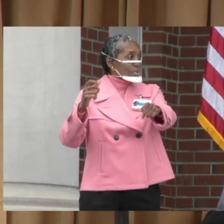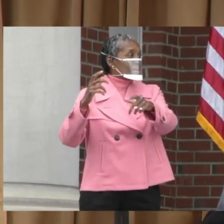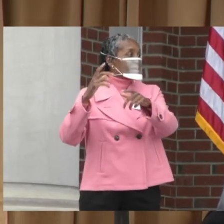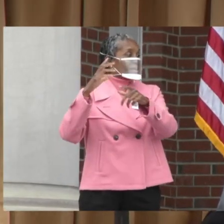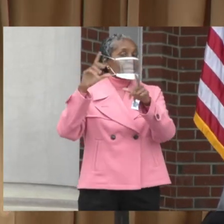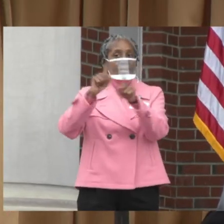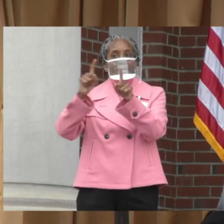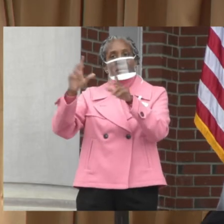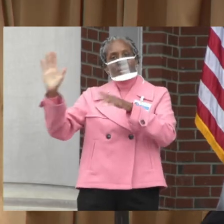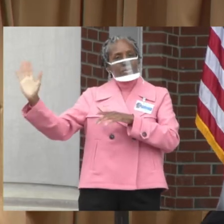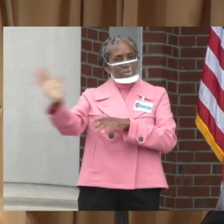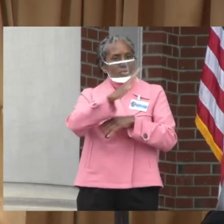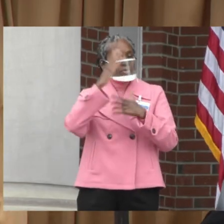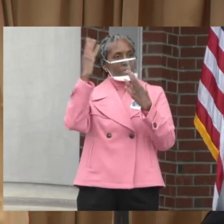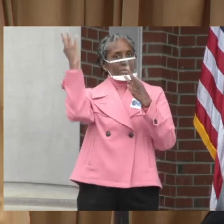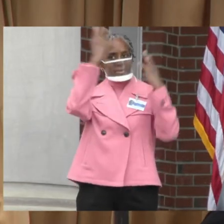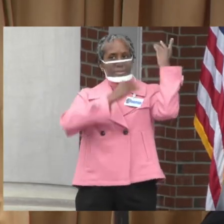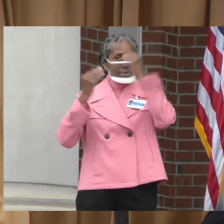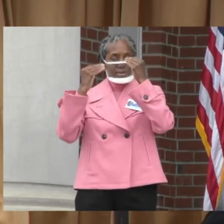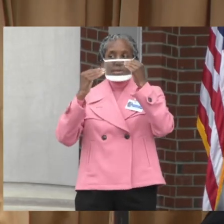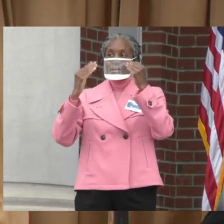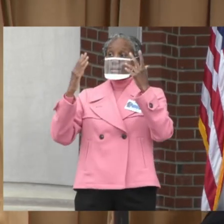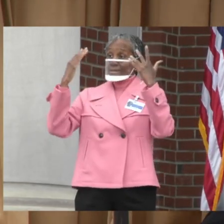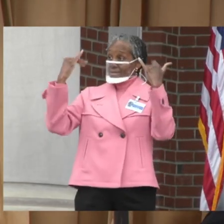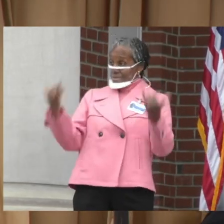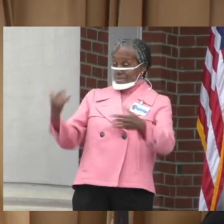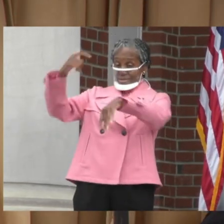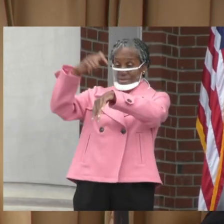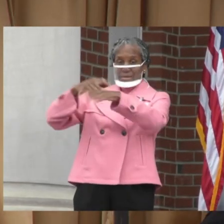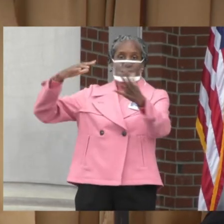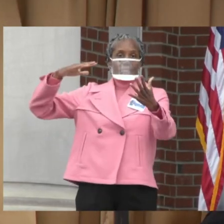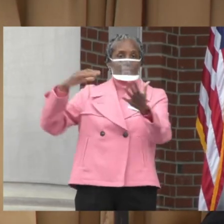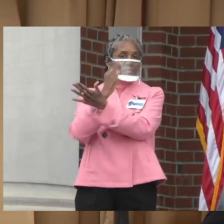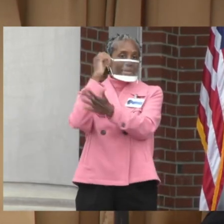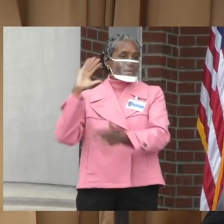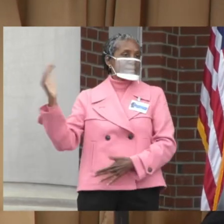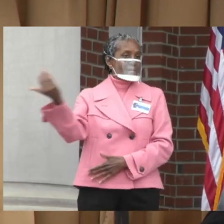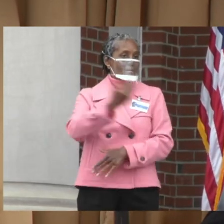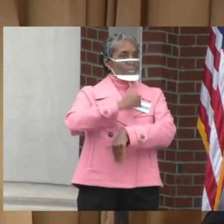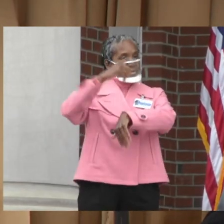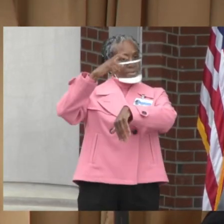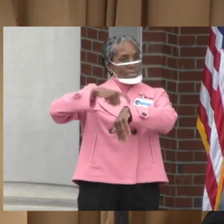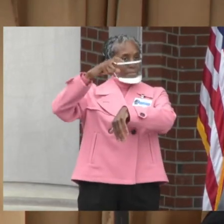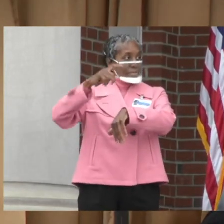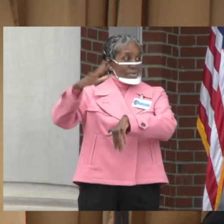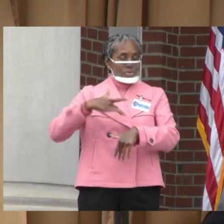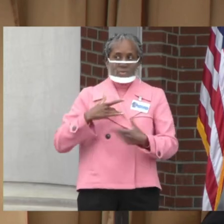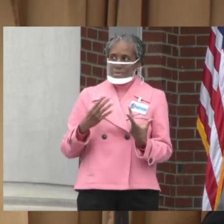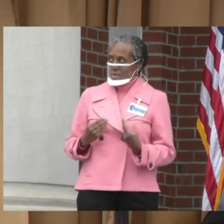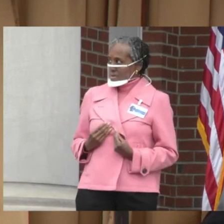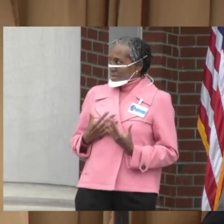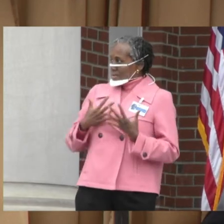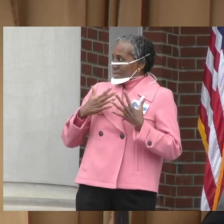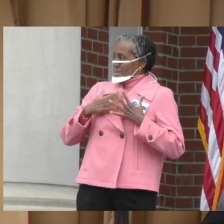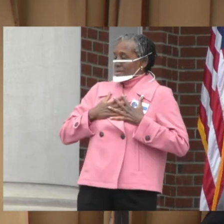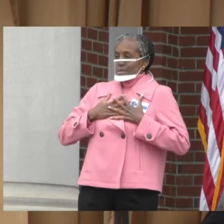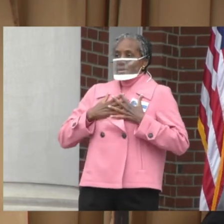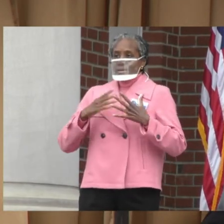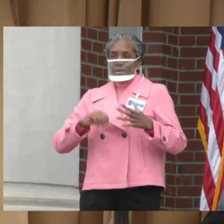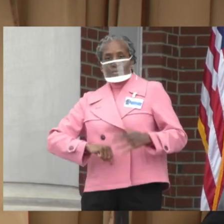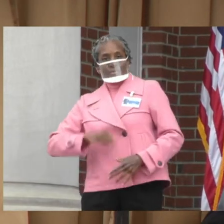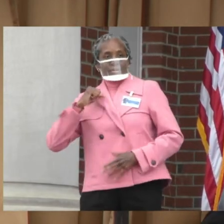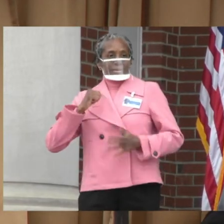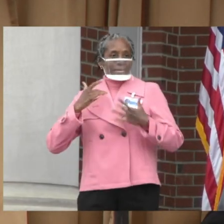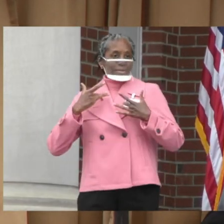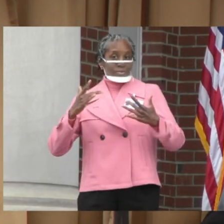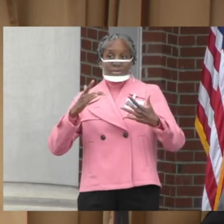in the rain, this is our moment. This feeling you're feeling right now of glory and of pride is